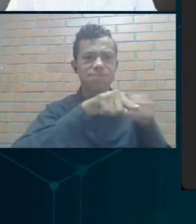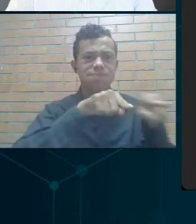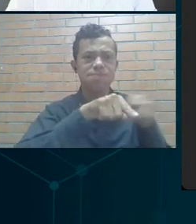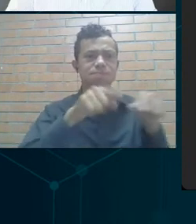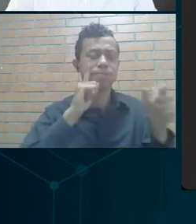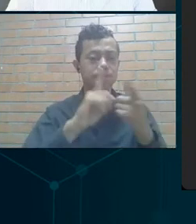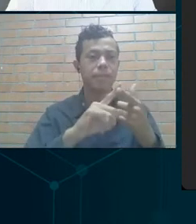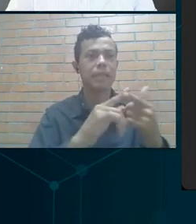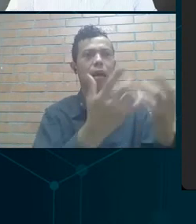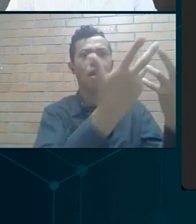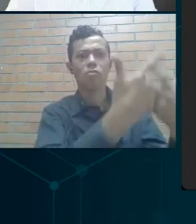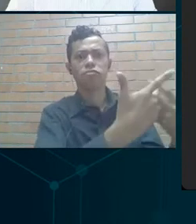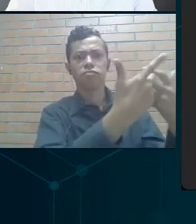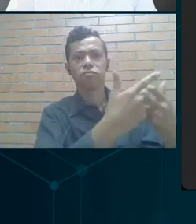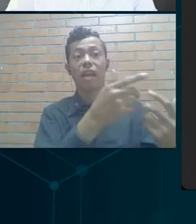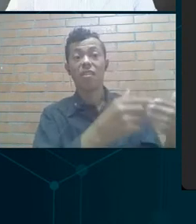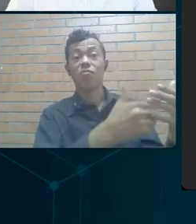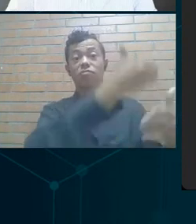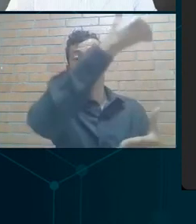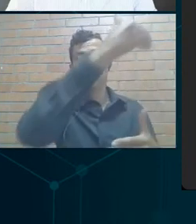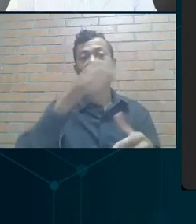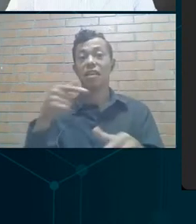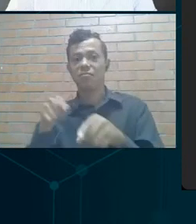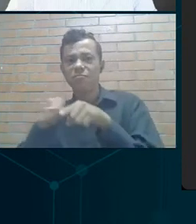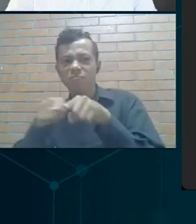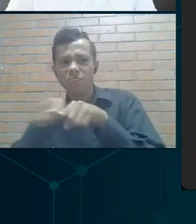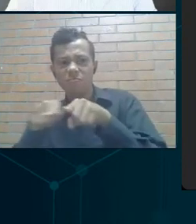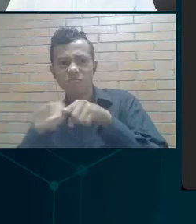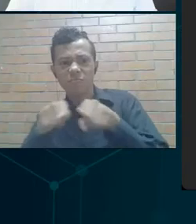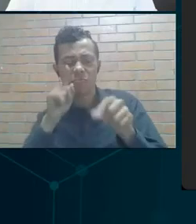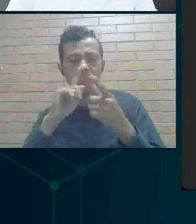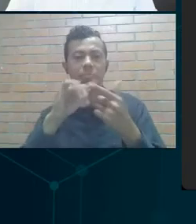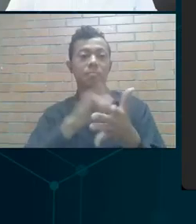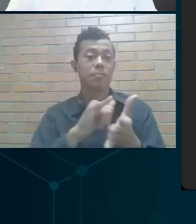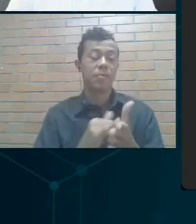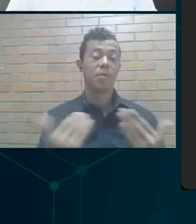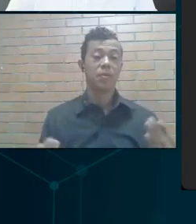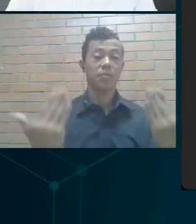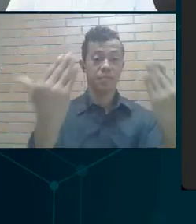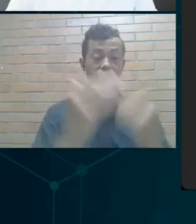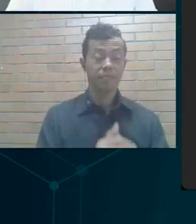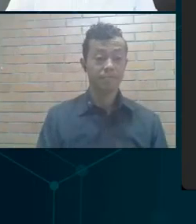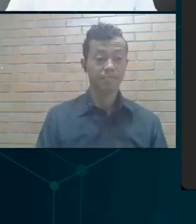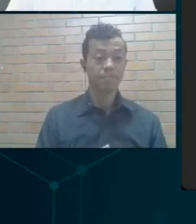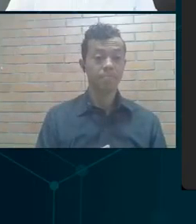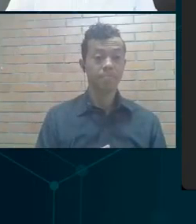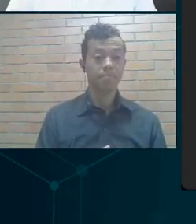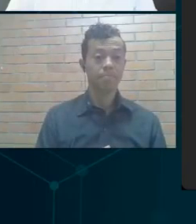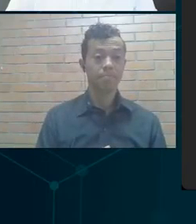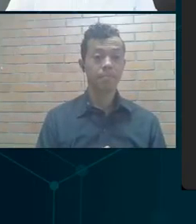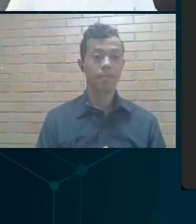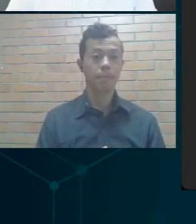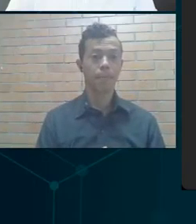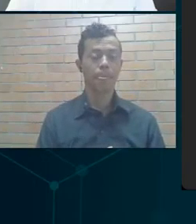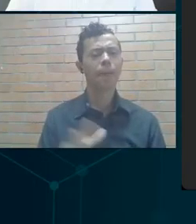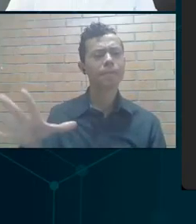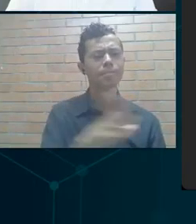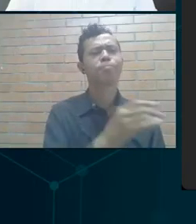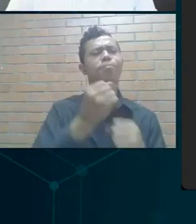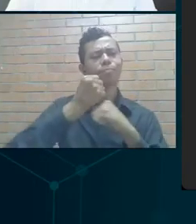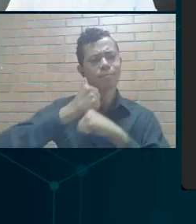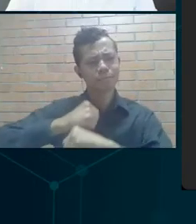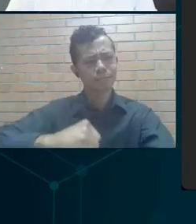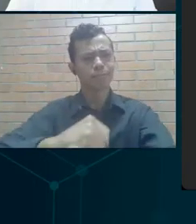time. And obviously, everyone is wrestling with these new technologies.